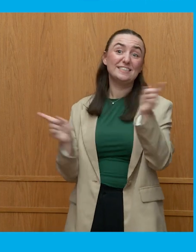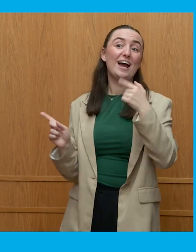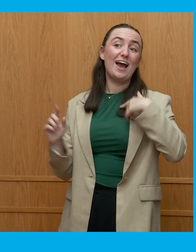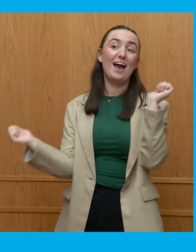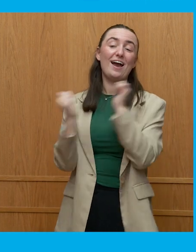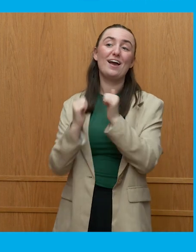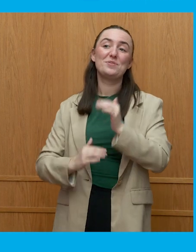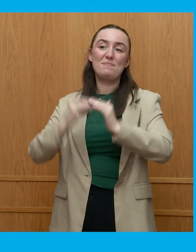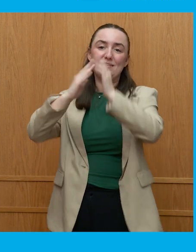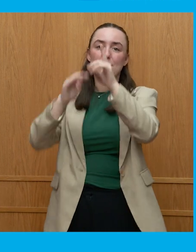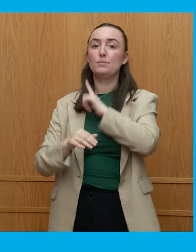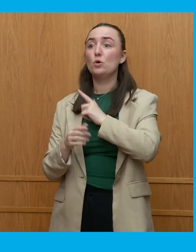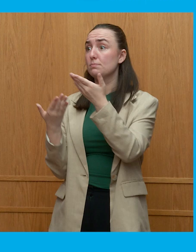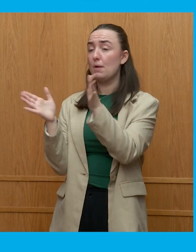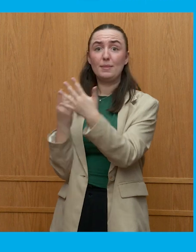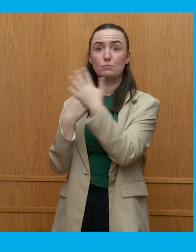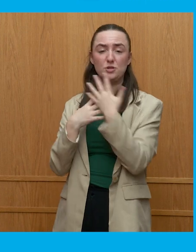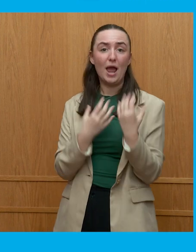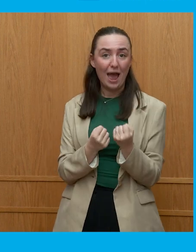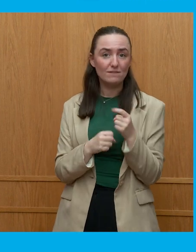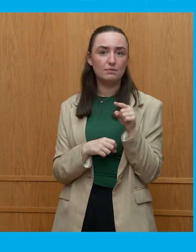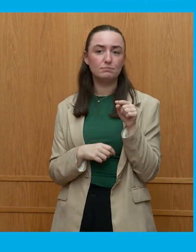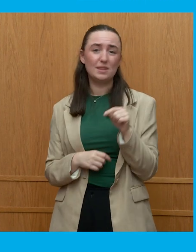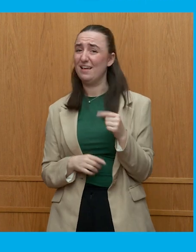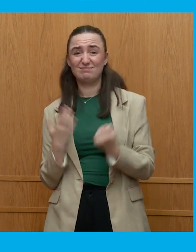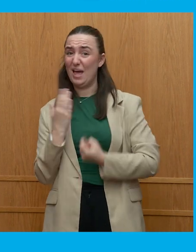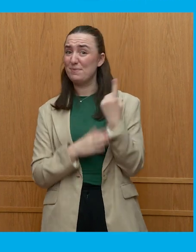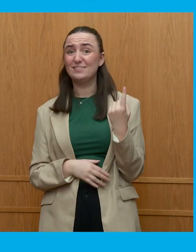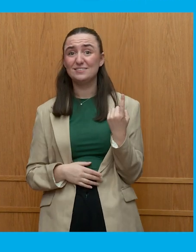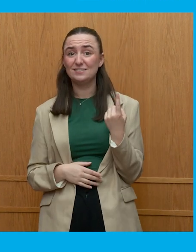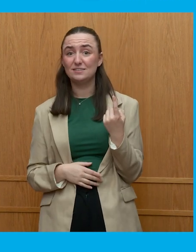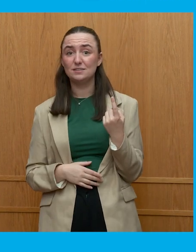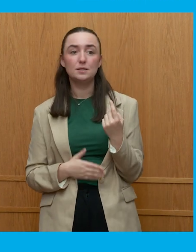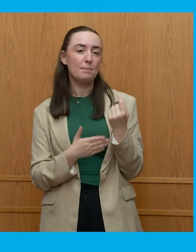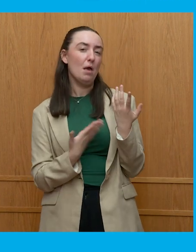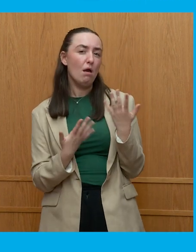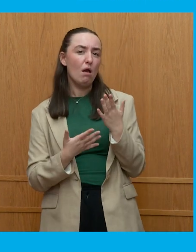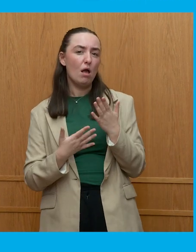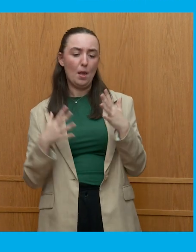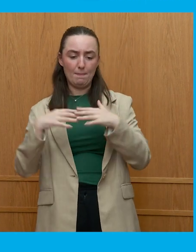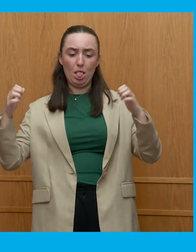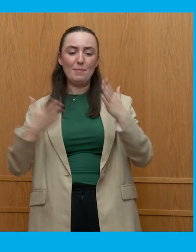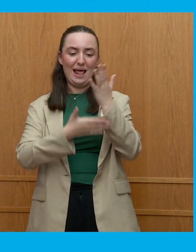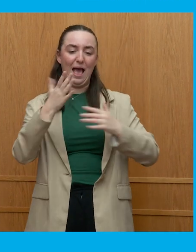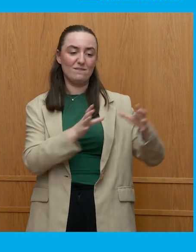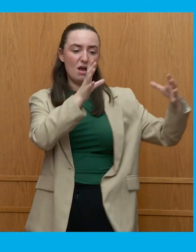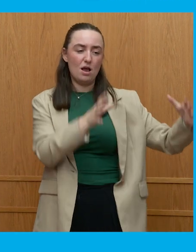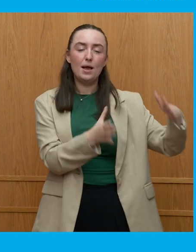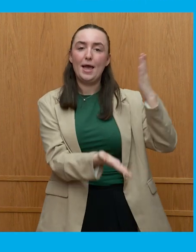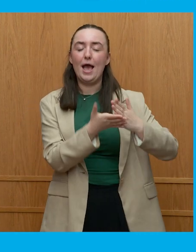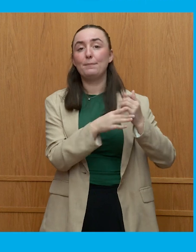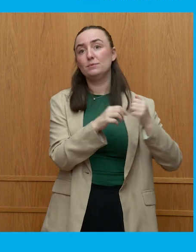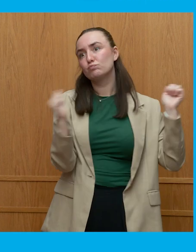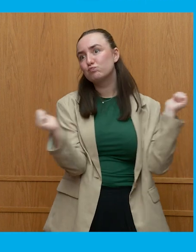public pressure, and that's just the nature of what it is. But they were super supportive behind the scenes. So we would go back up from a meeting down here with